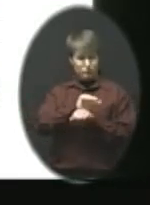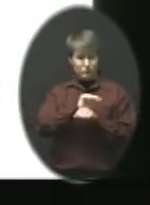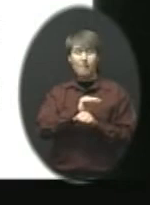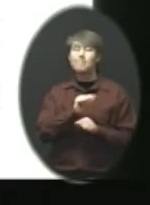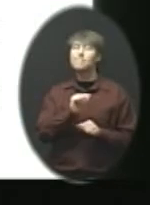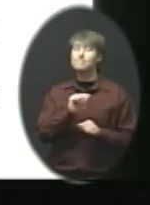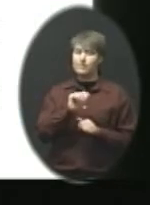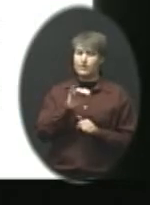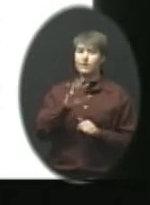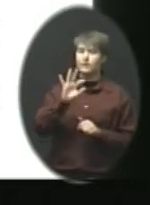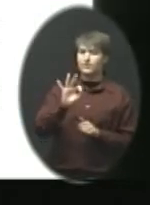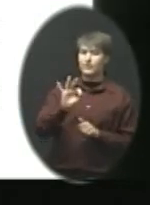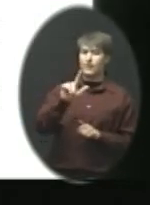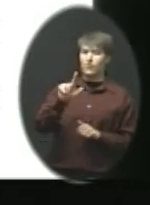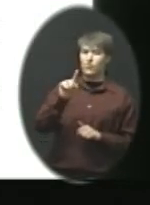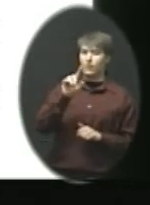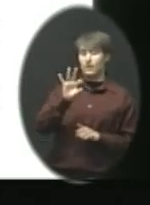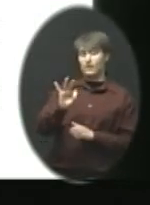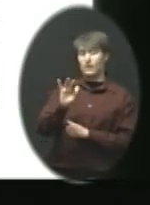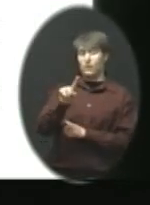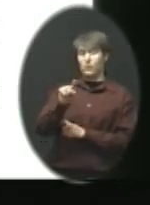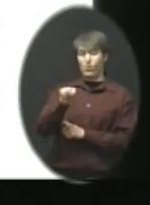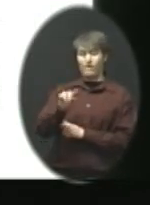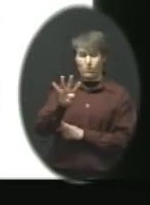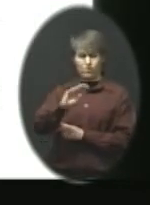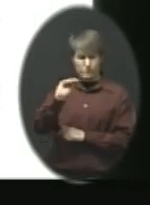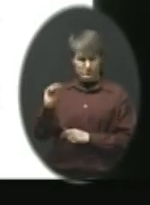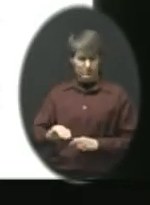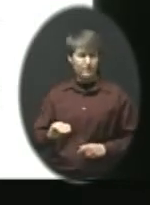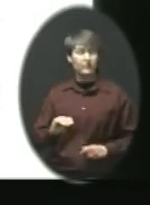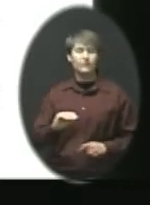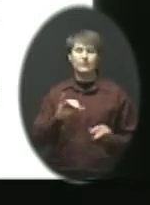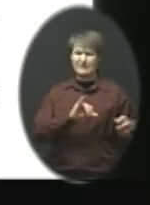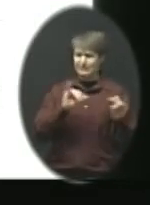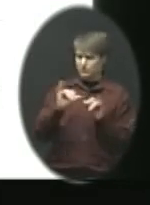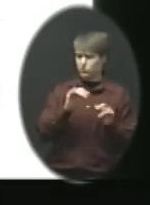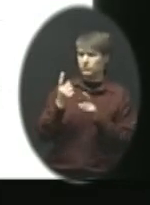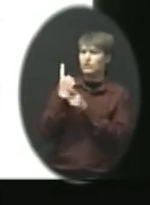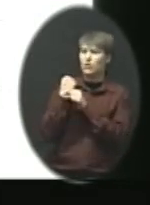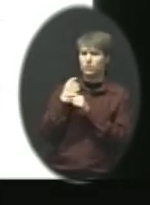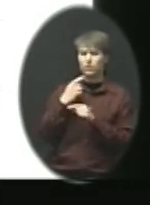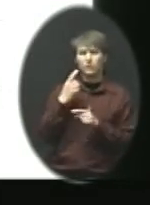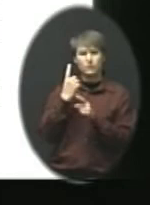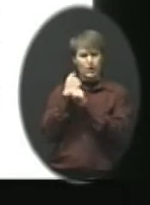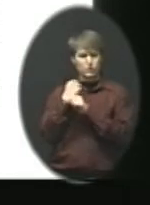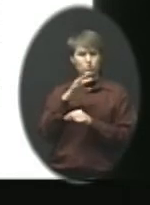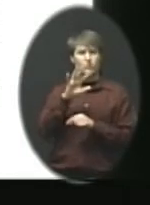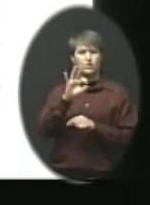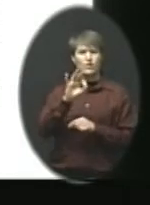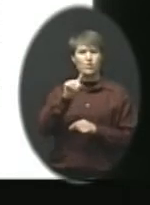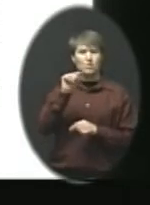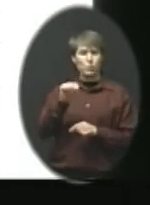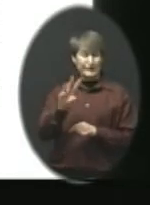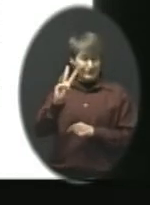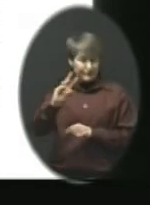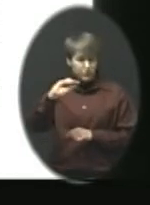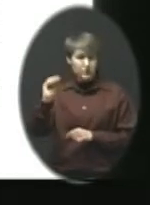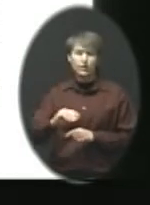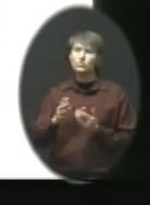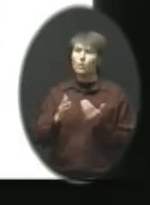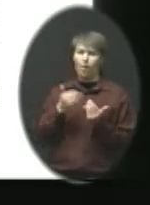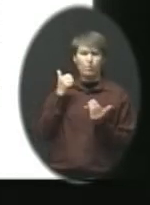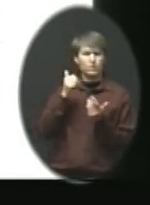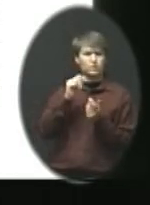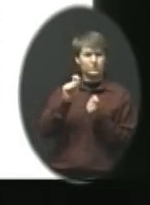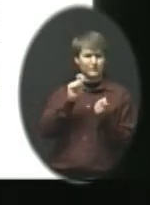see that is 91.4%. Very, very similar to last year, was 91.6%. So virtually the